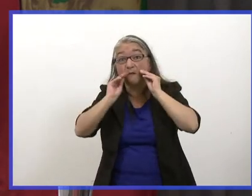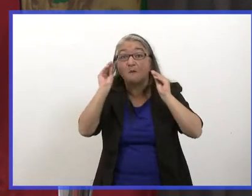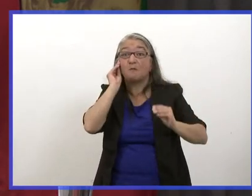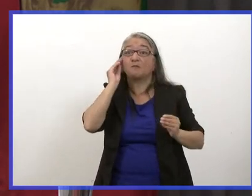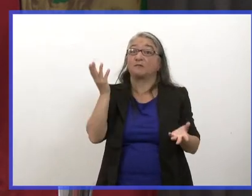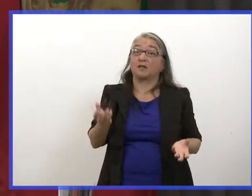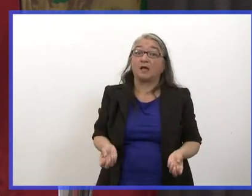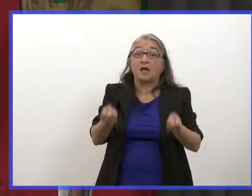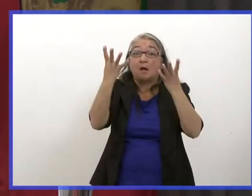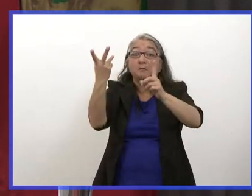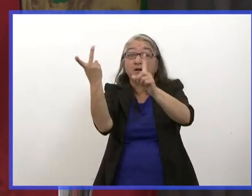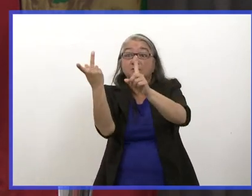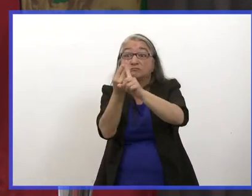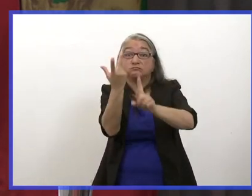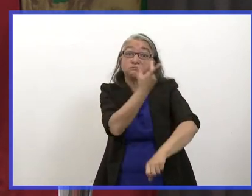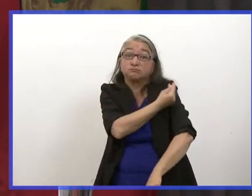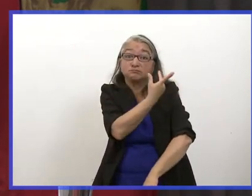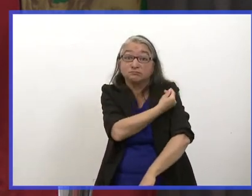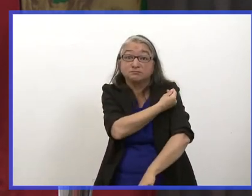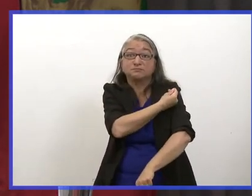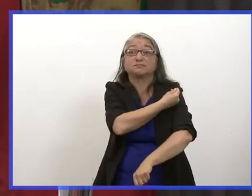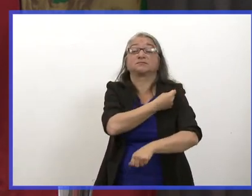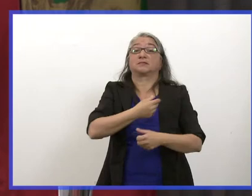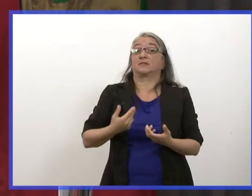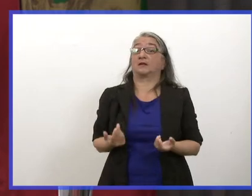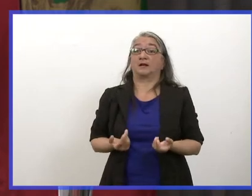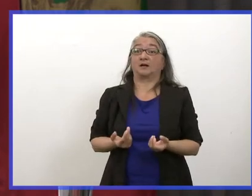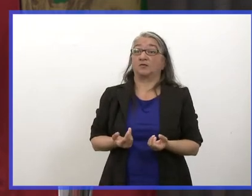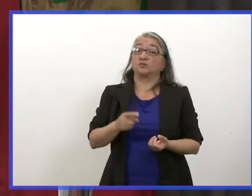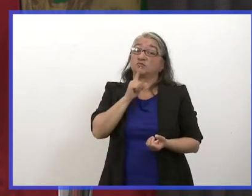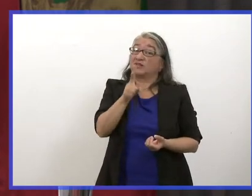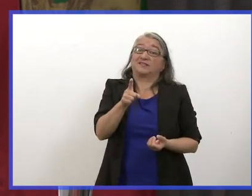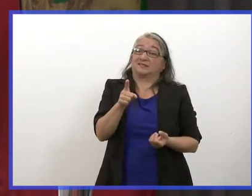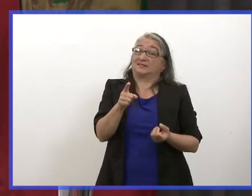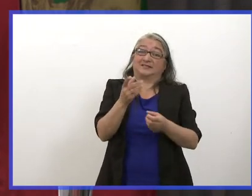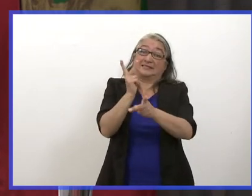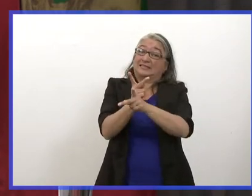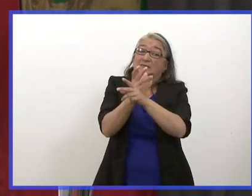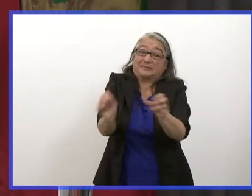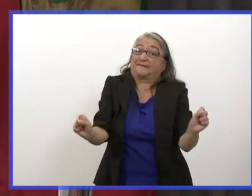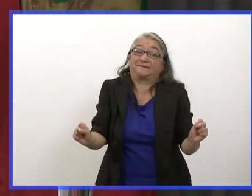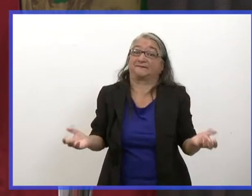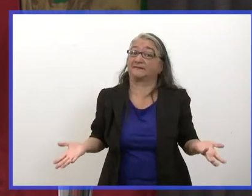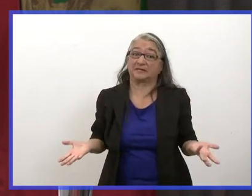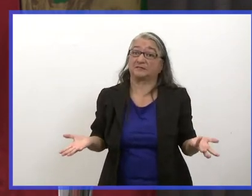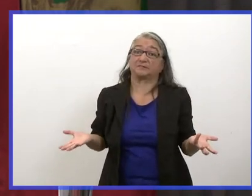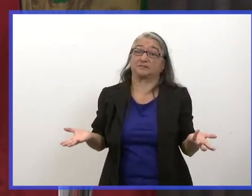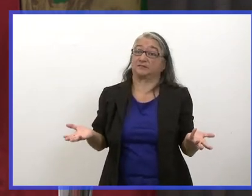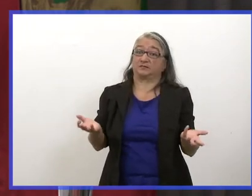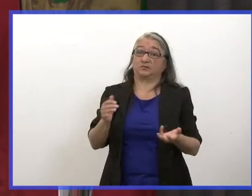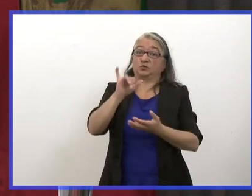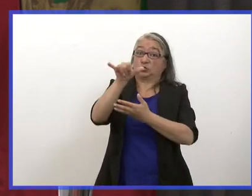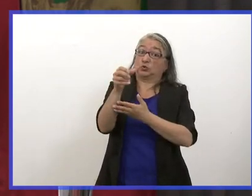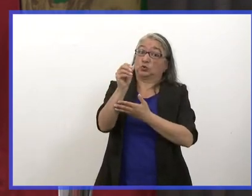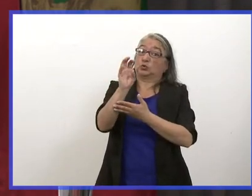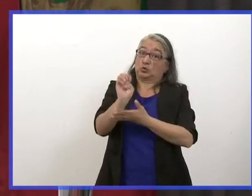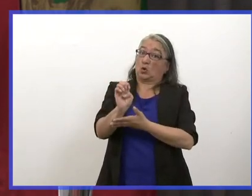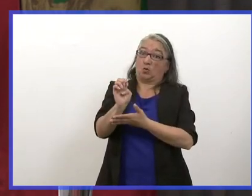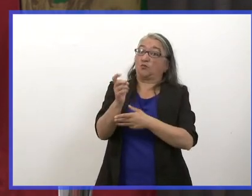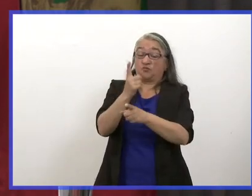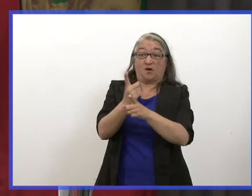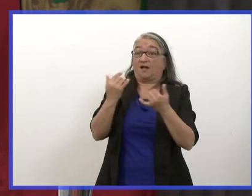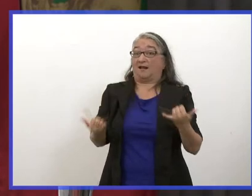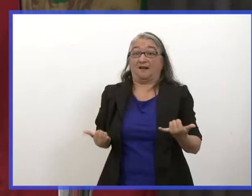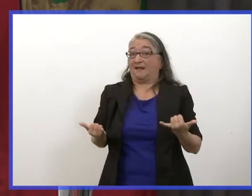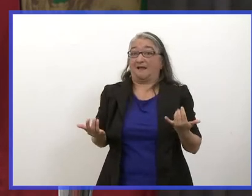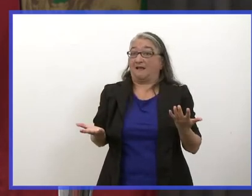window, and we'll outline some of that next few days, Joe, but the fact of the matter is right now we got these two challenges in